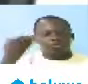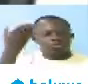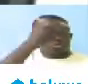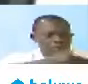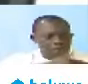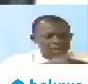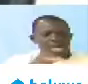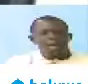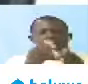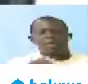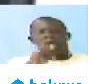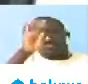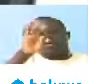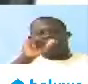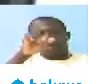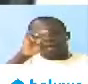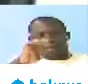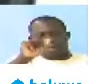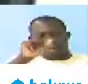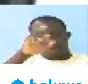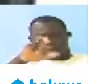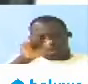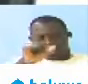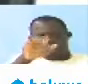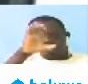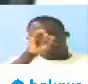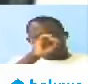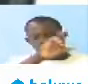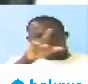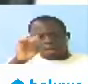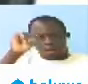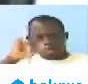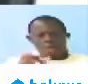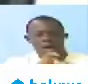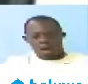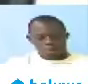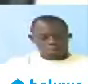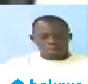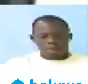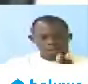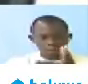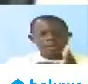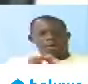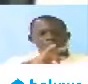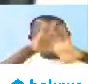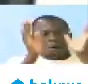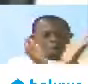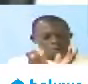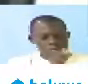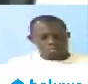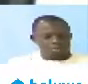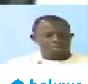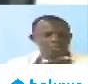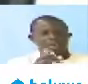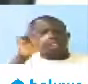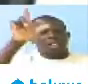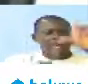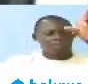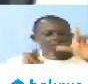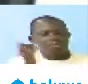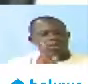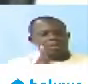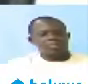koli comes our whole fanam unto fanam bera kebari. Nufa mara koli was our leader. All what of was his rank? Nufa mara koli la atela makamu